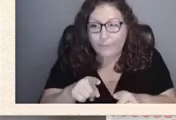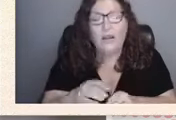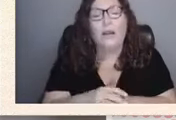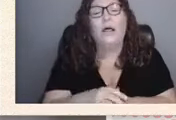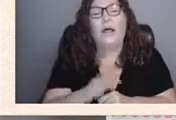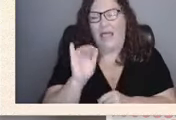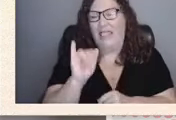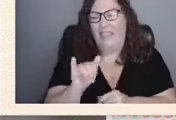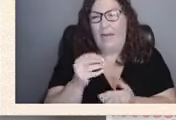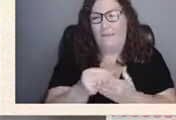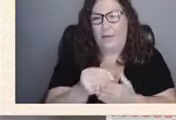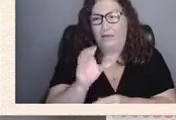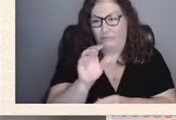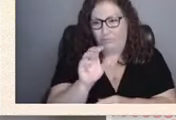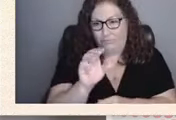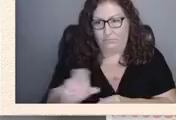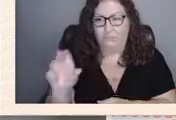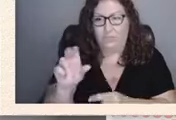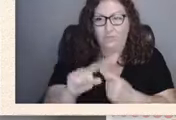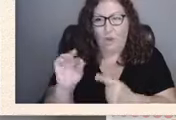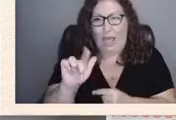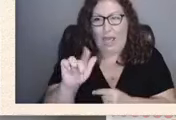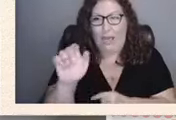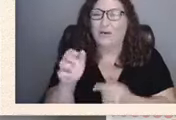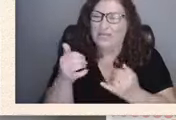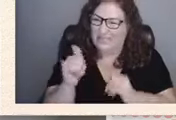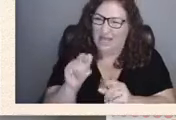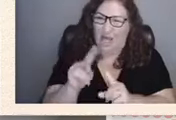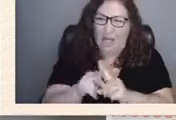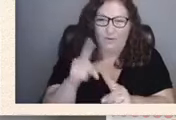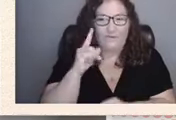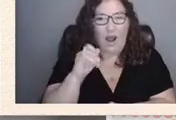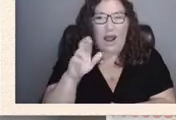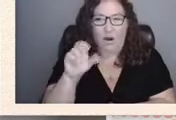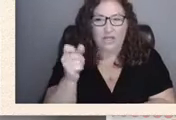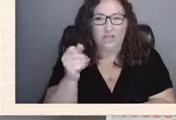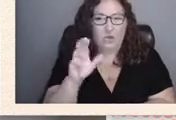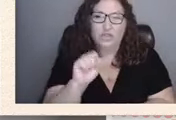account, it's still applicable for IRS purposes or Social Security purposes.